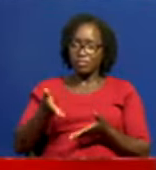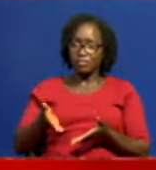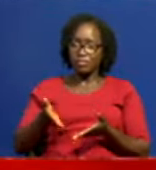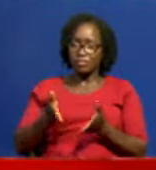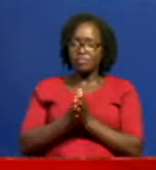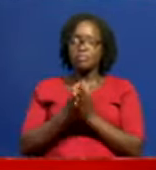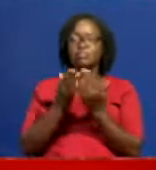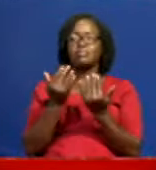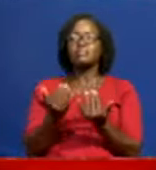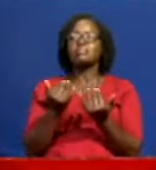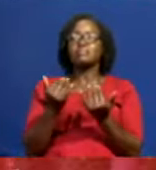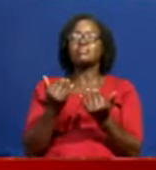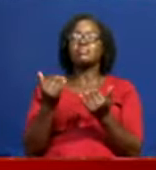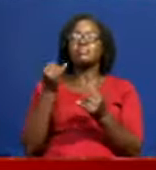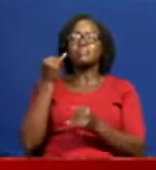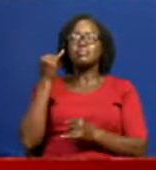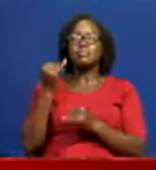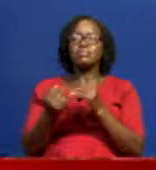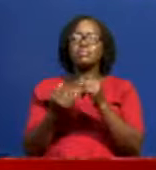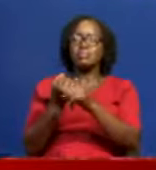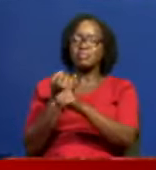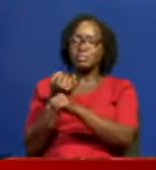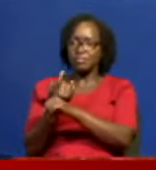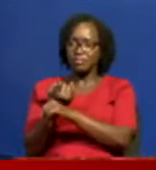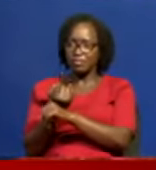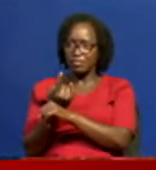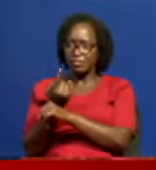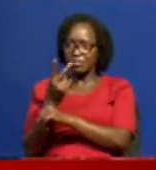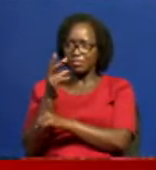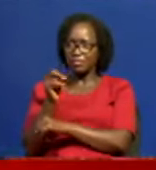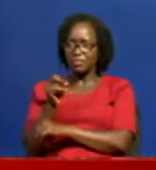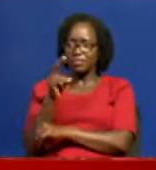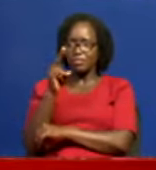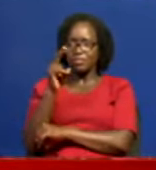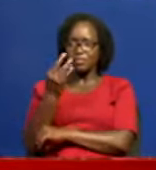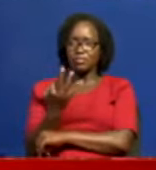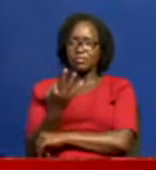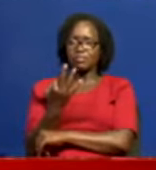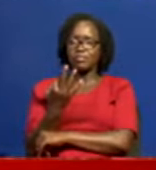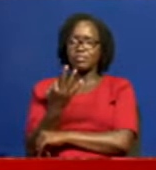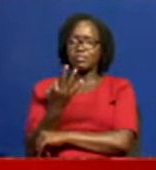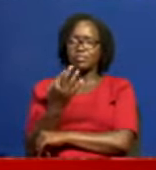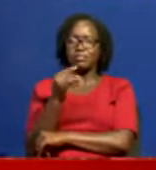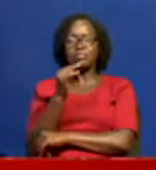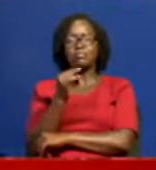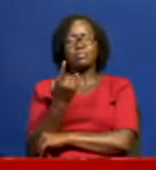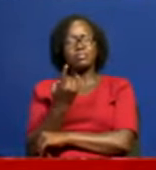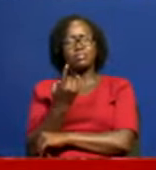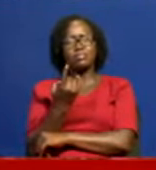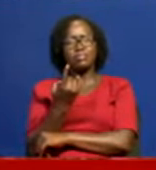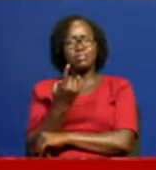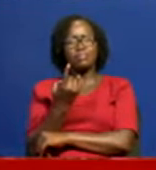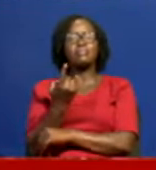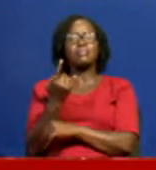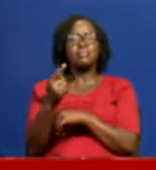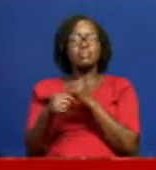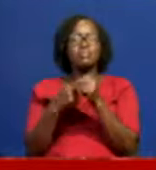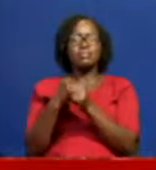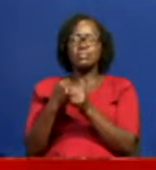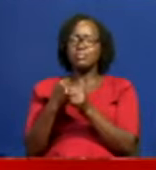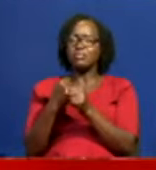are now in the final minutes of 2023, an eventful year for